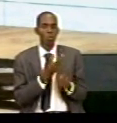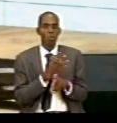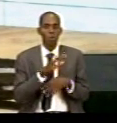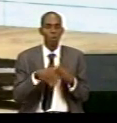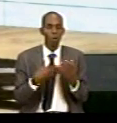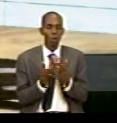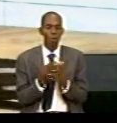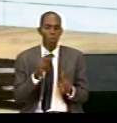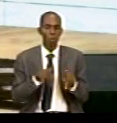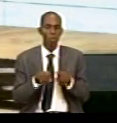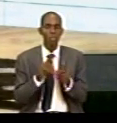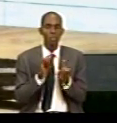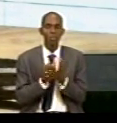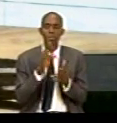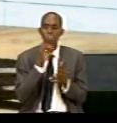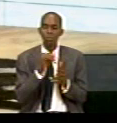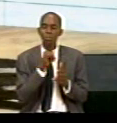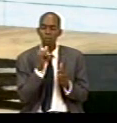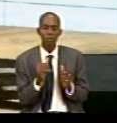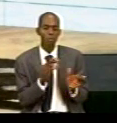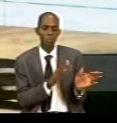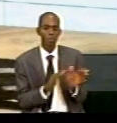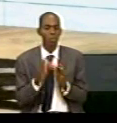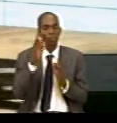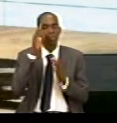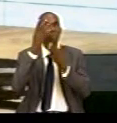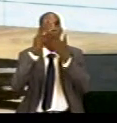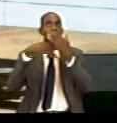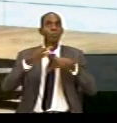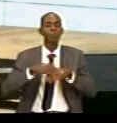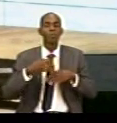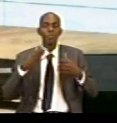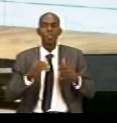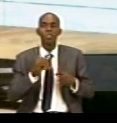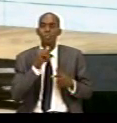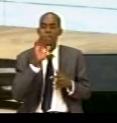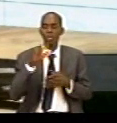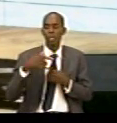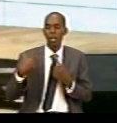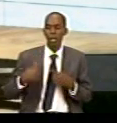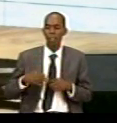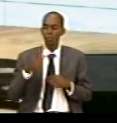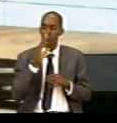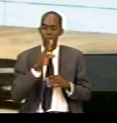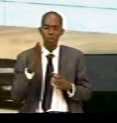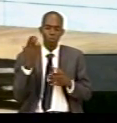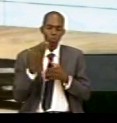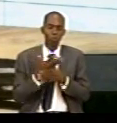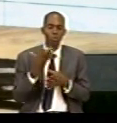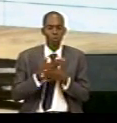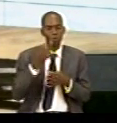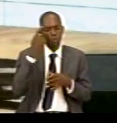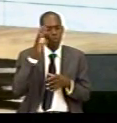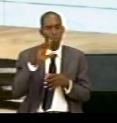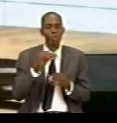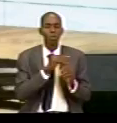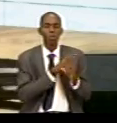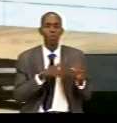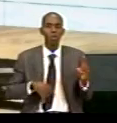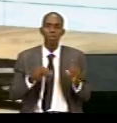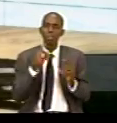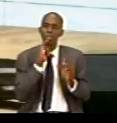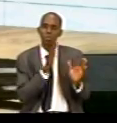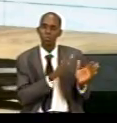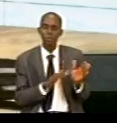getting ready. Let not your heart be troubled. The Lord is preparing you for the rapture. The Lord is